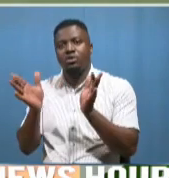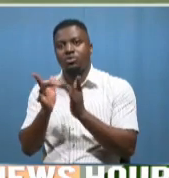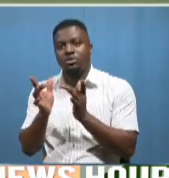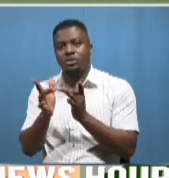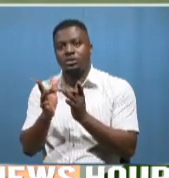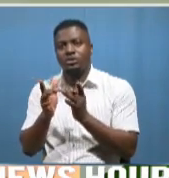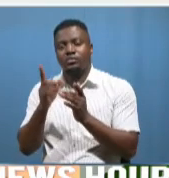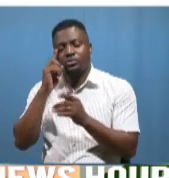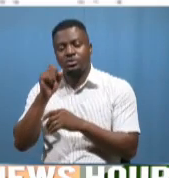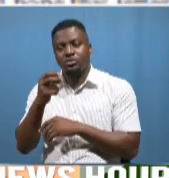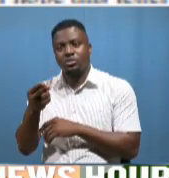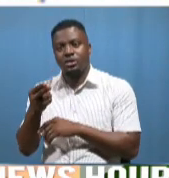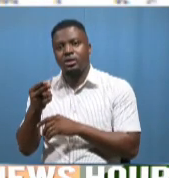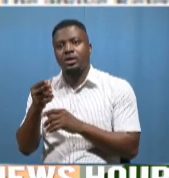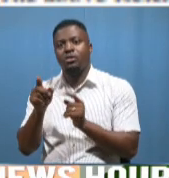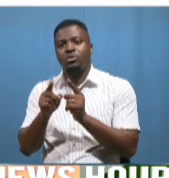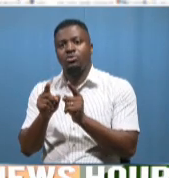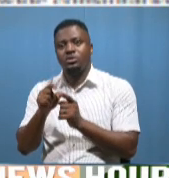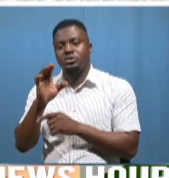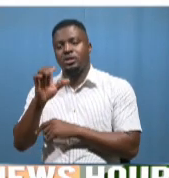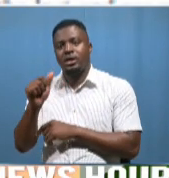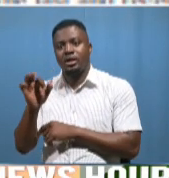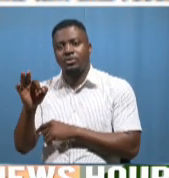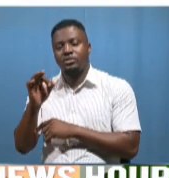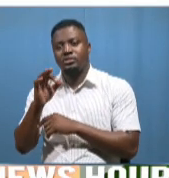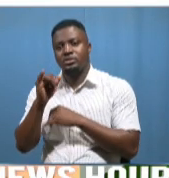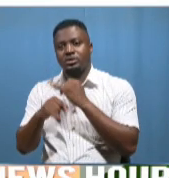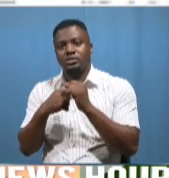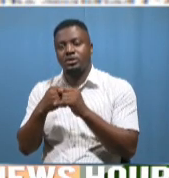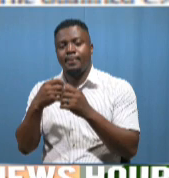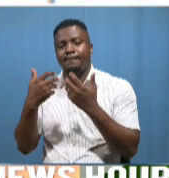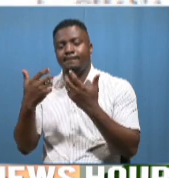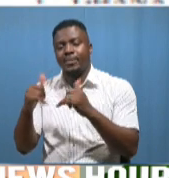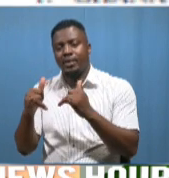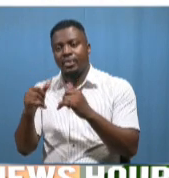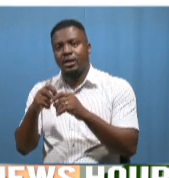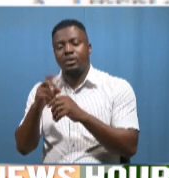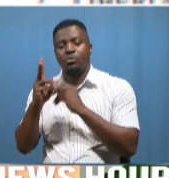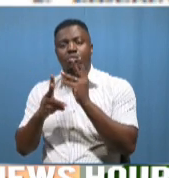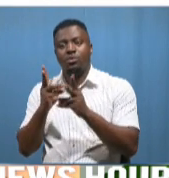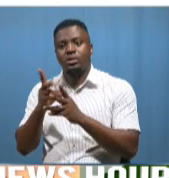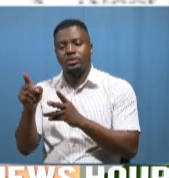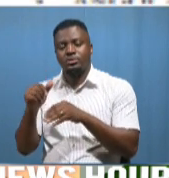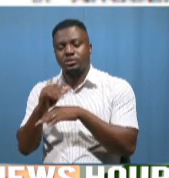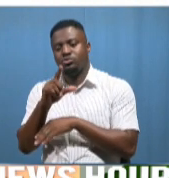consultation with stakeholders, as no CAAF international matches have been played on the continent